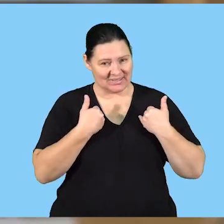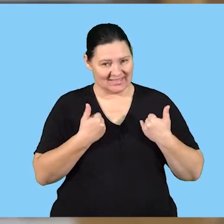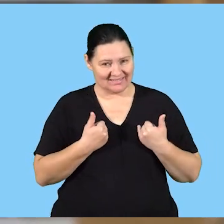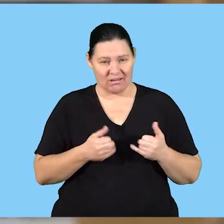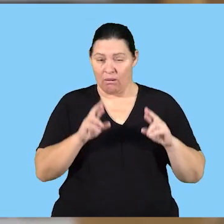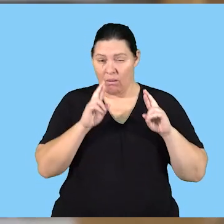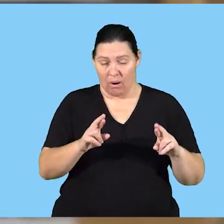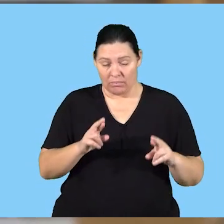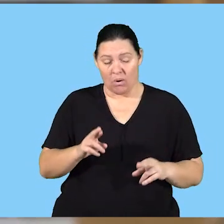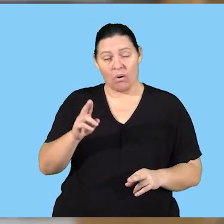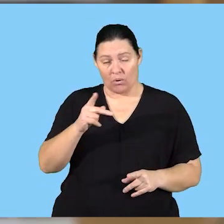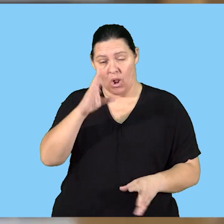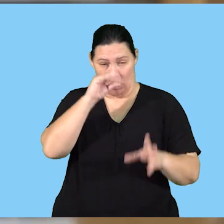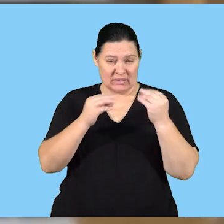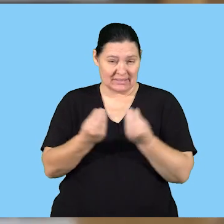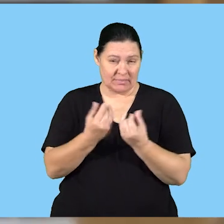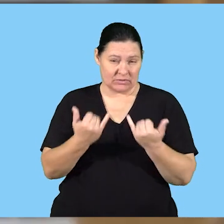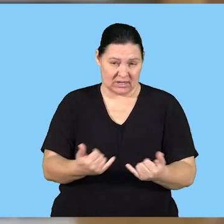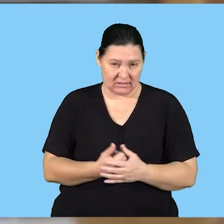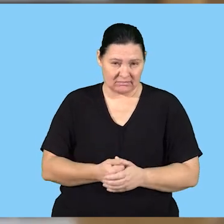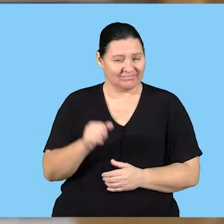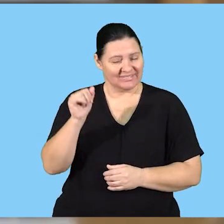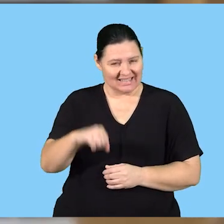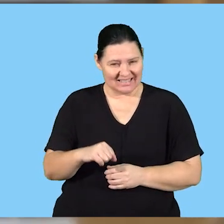enjoyed it. I hope and believe you've learned something today.